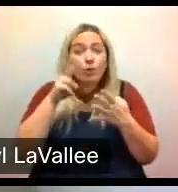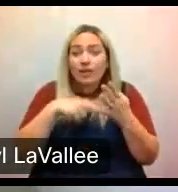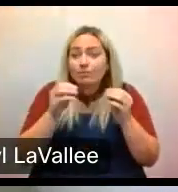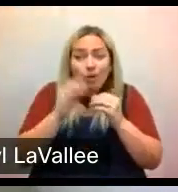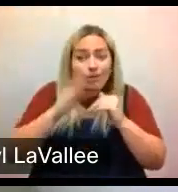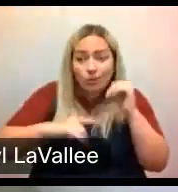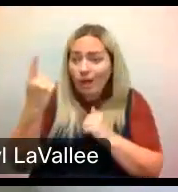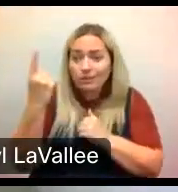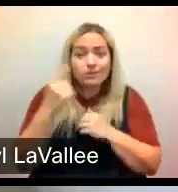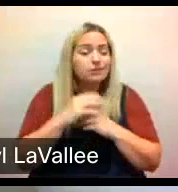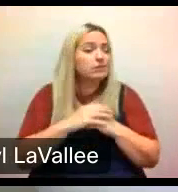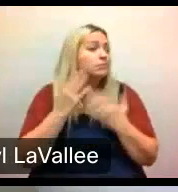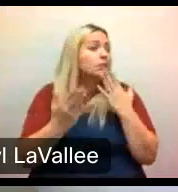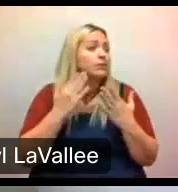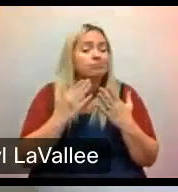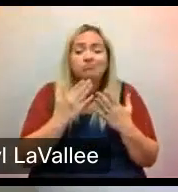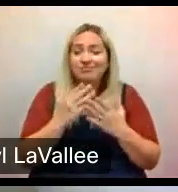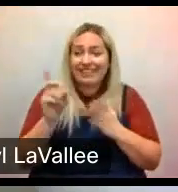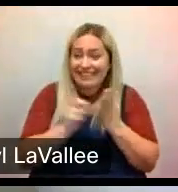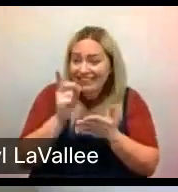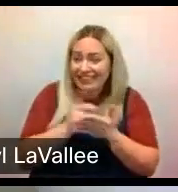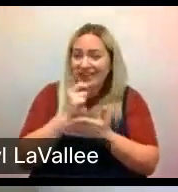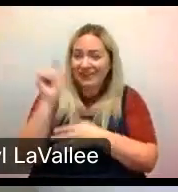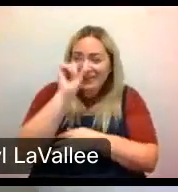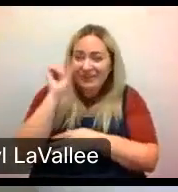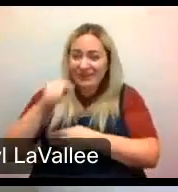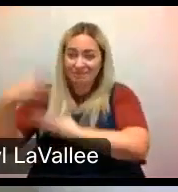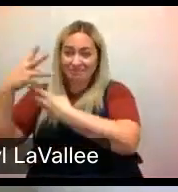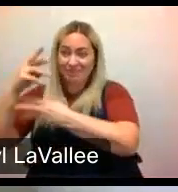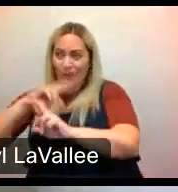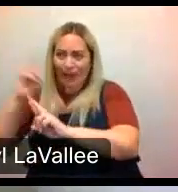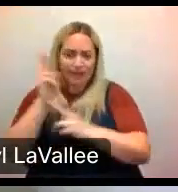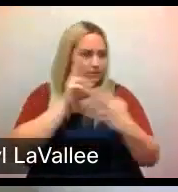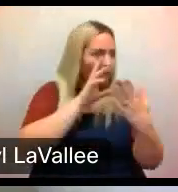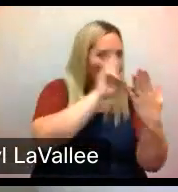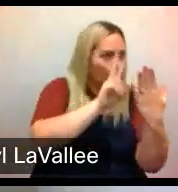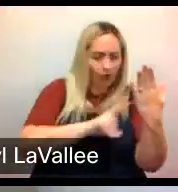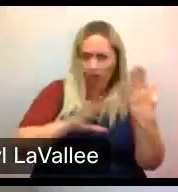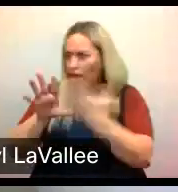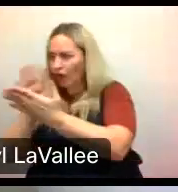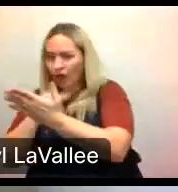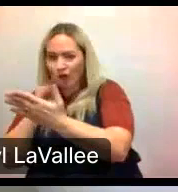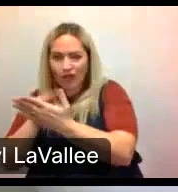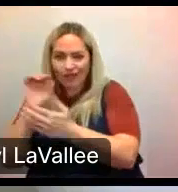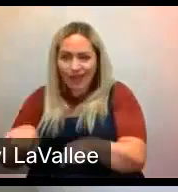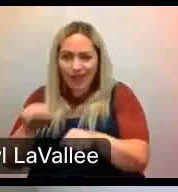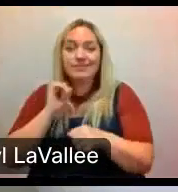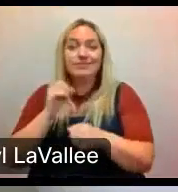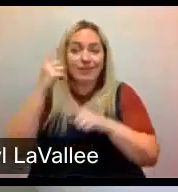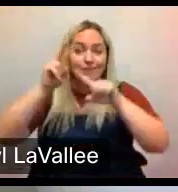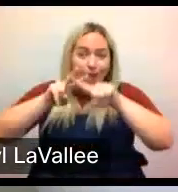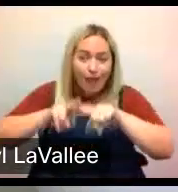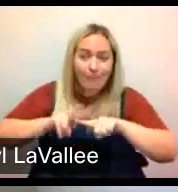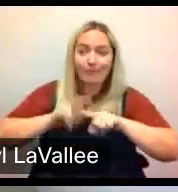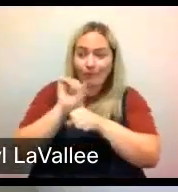You may need to have some sort of dictionary or Google open so you can be learning new vocabulary that's necessary to understand